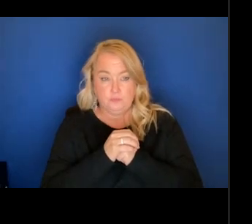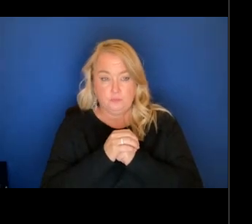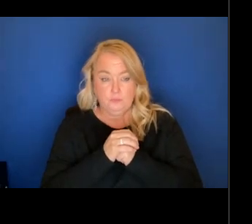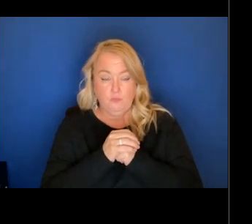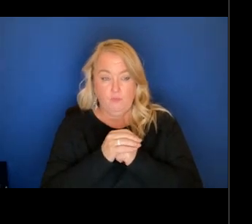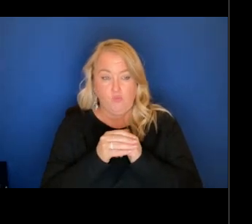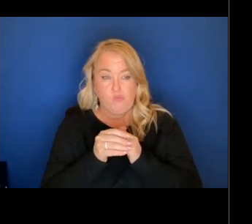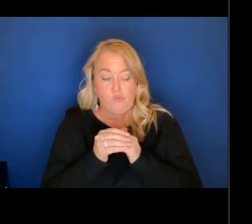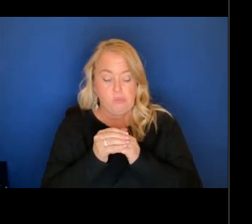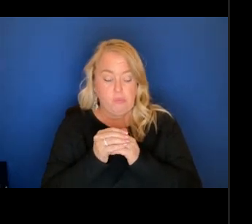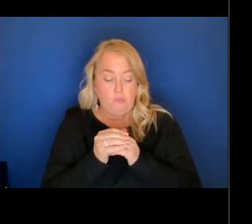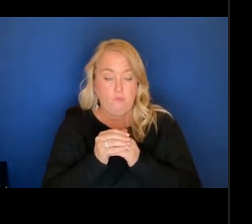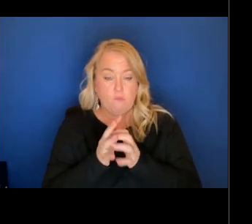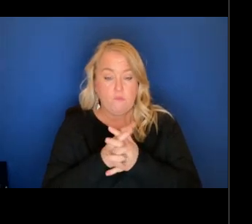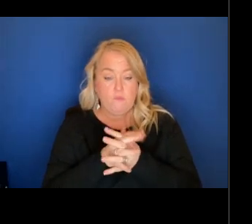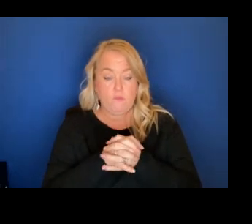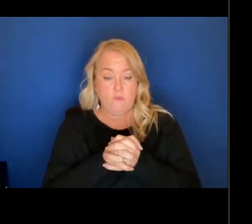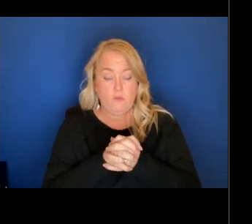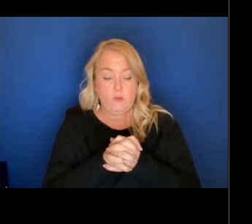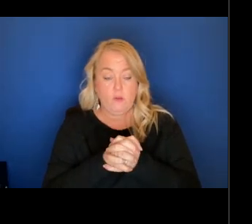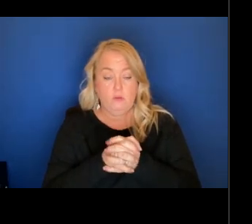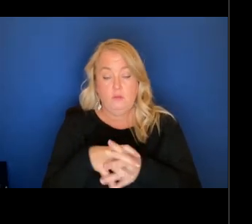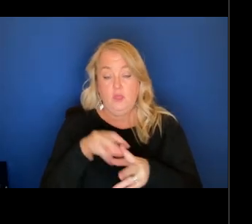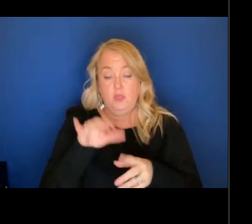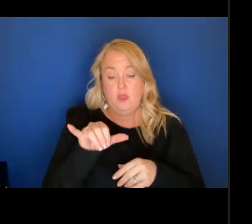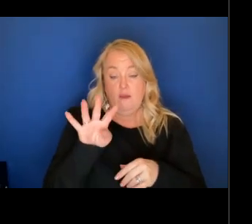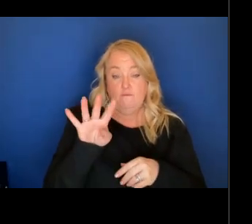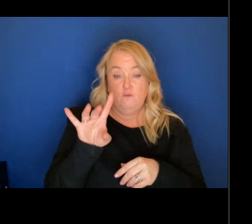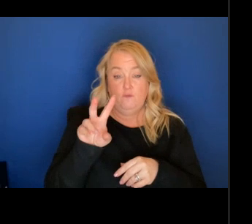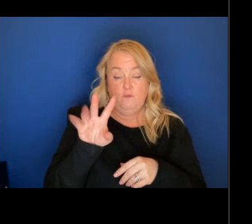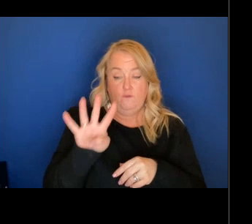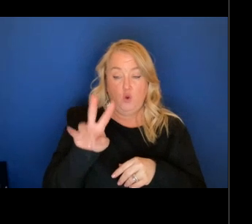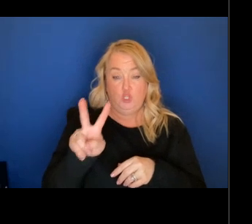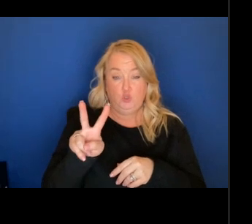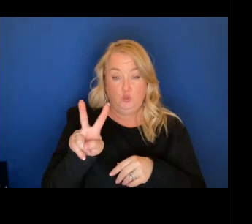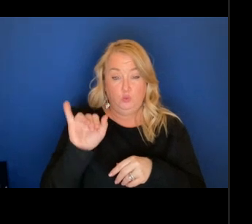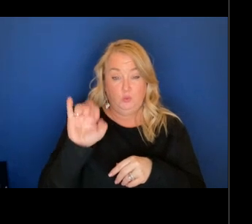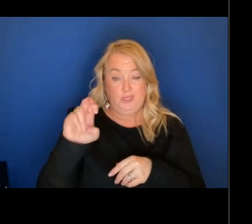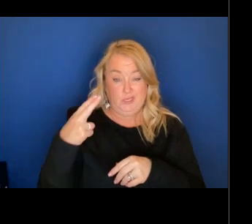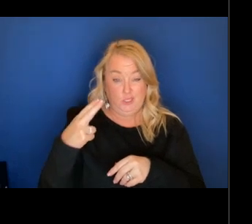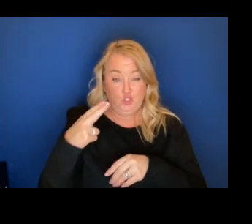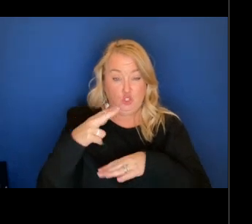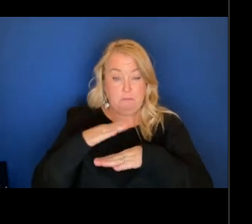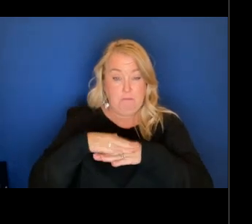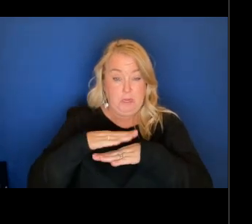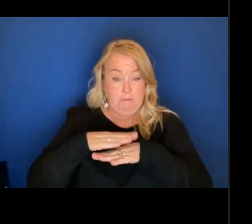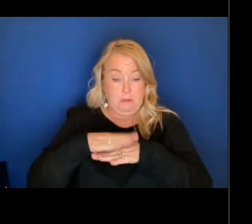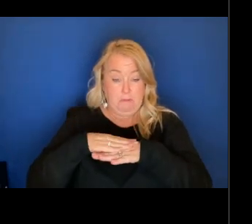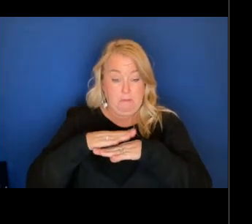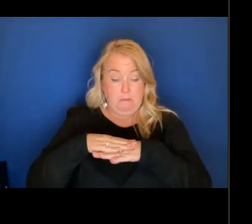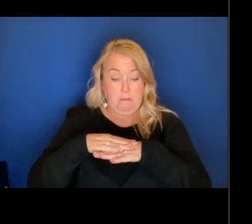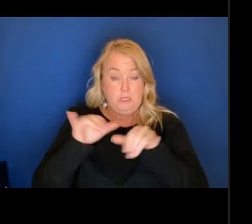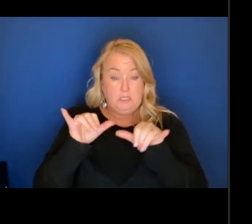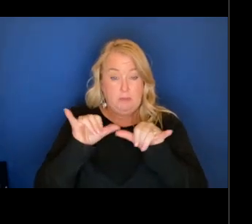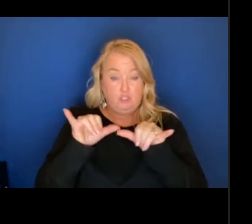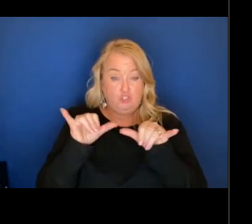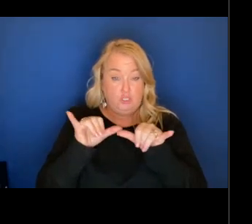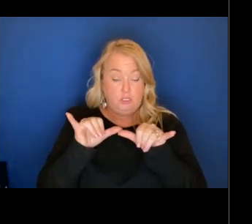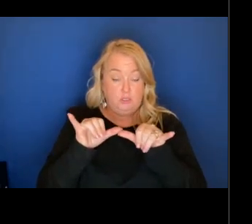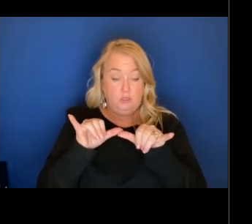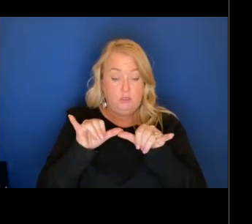is, does the 42-inch minimum clear dimension